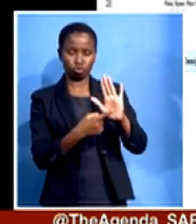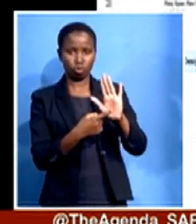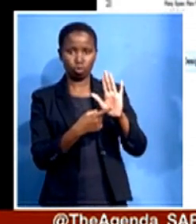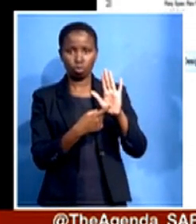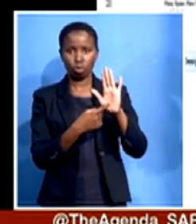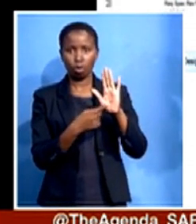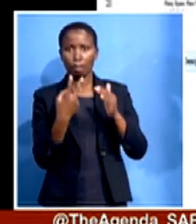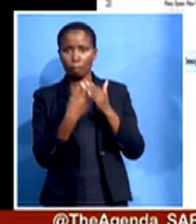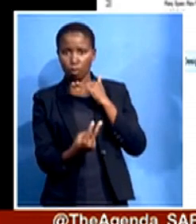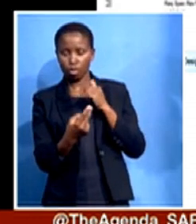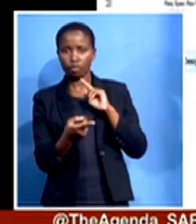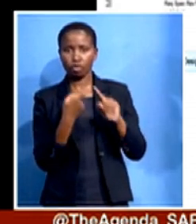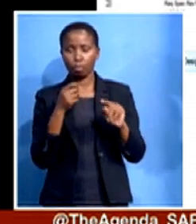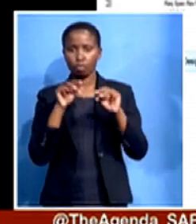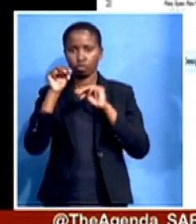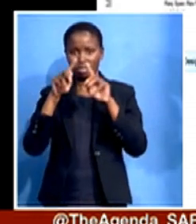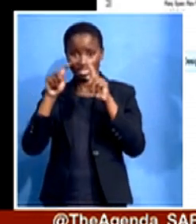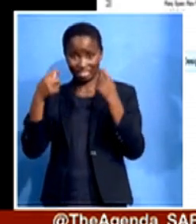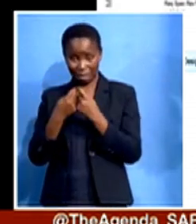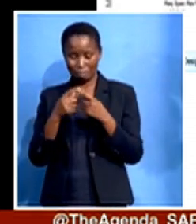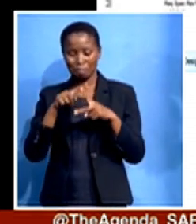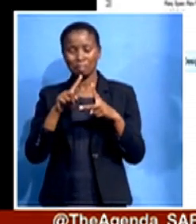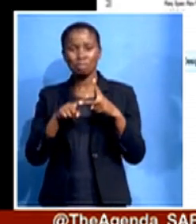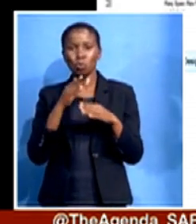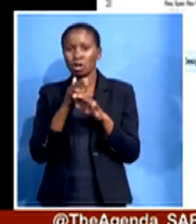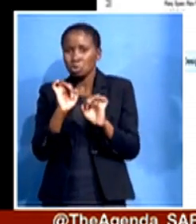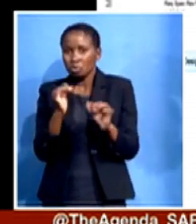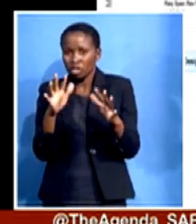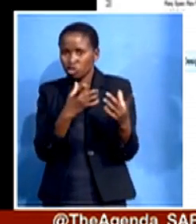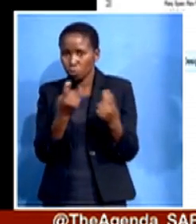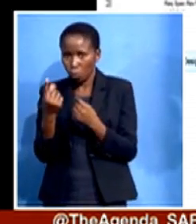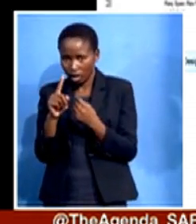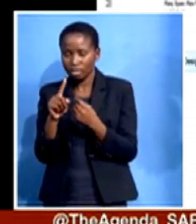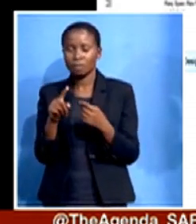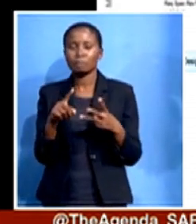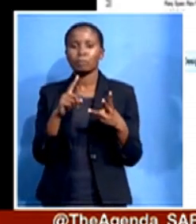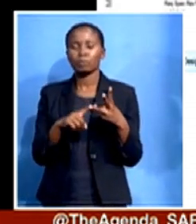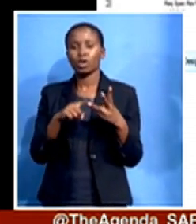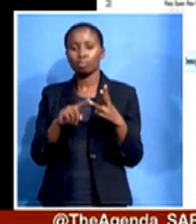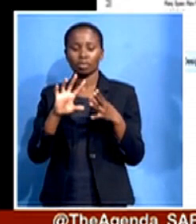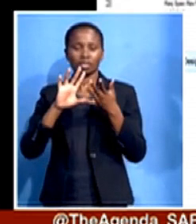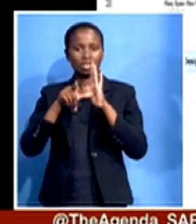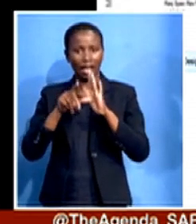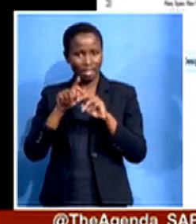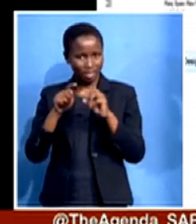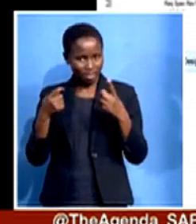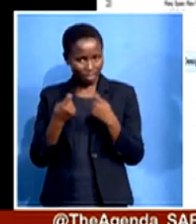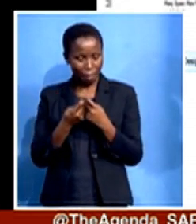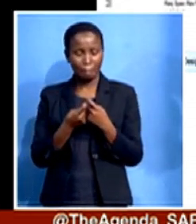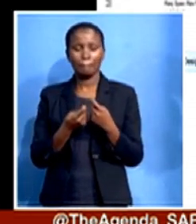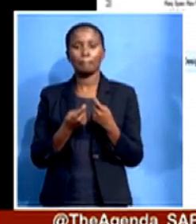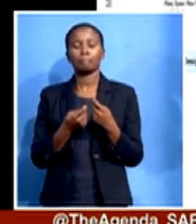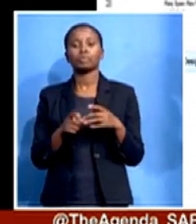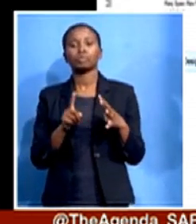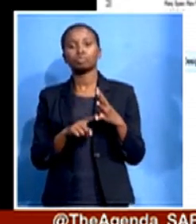were doing, the industry design team, including SAHPRA playing a role, as well as the industry production team. And